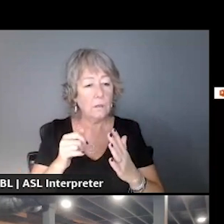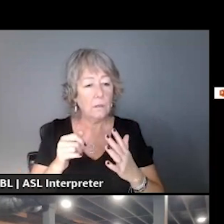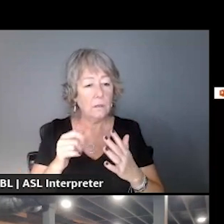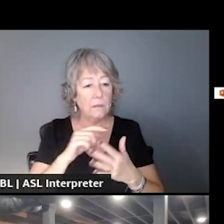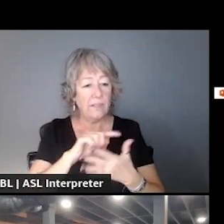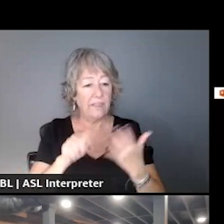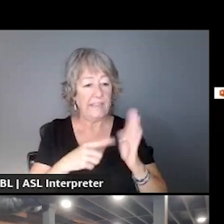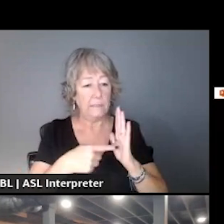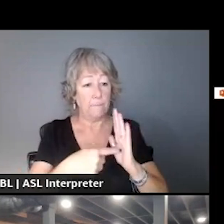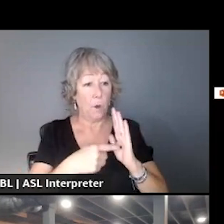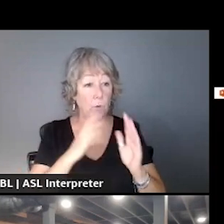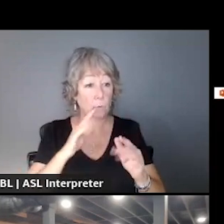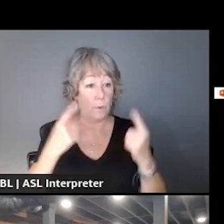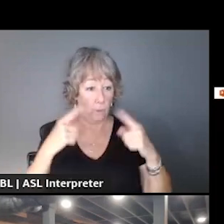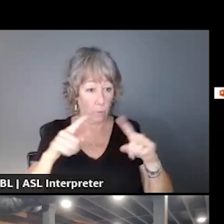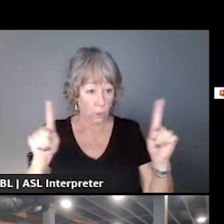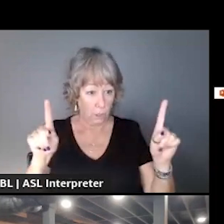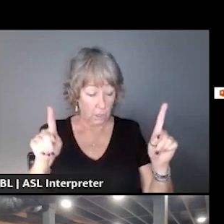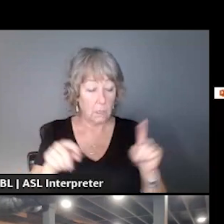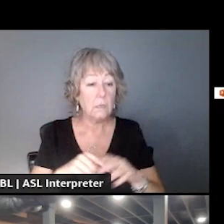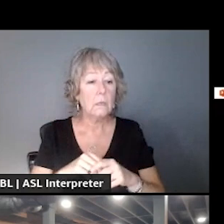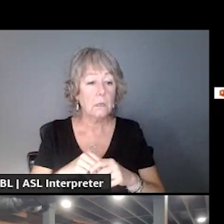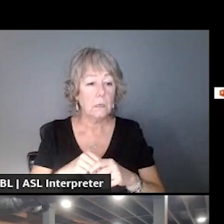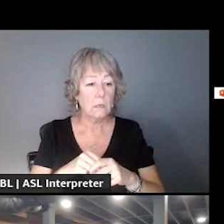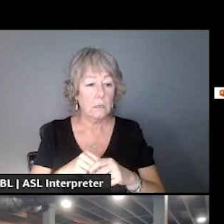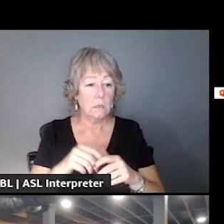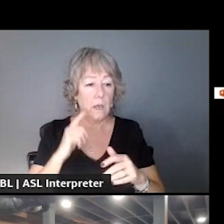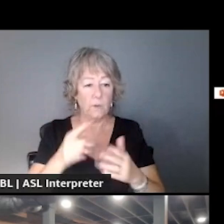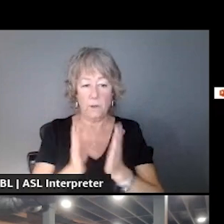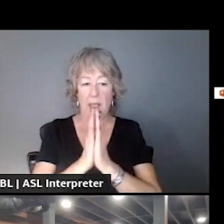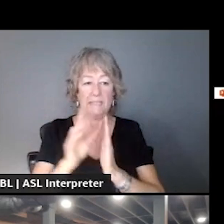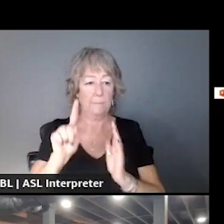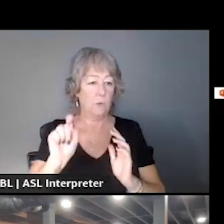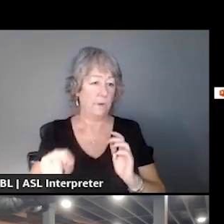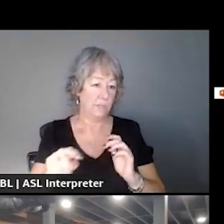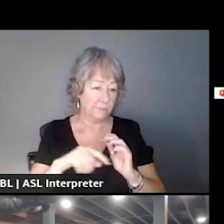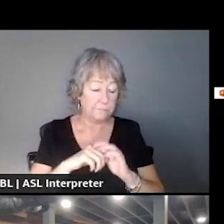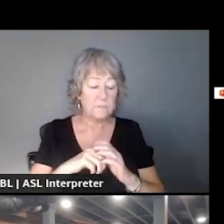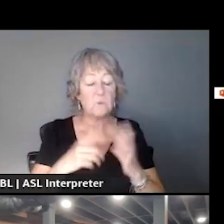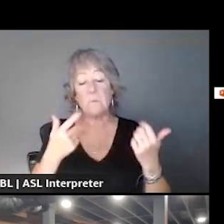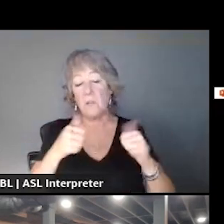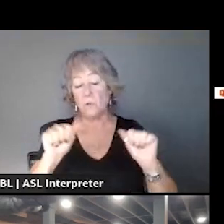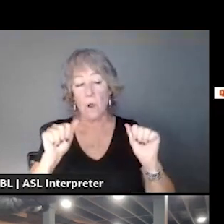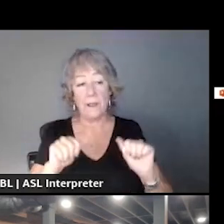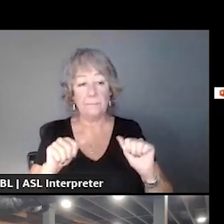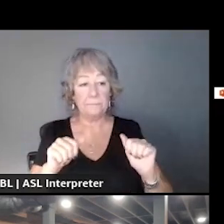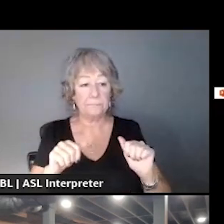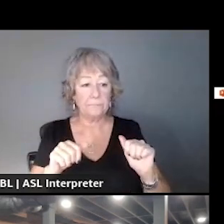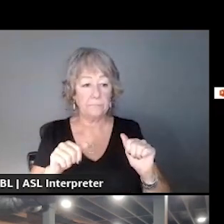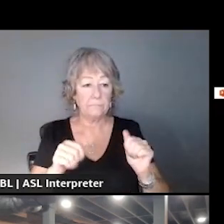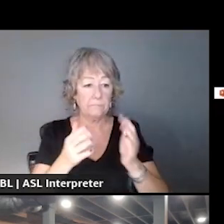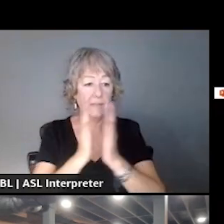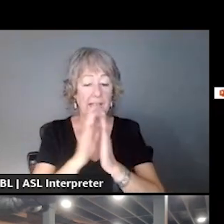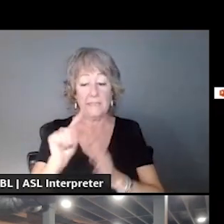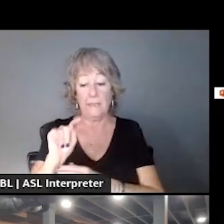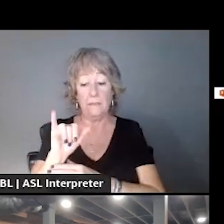how these models are going to work, I'm just going to ask a couple questions. So I'm going to try asking